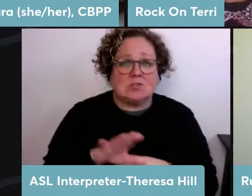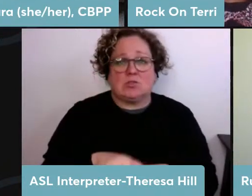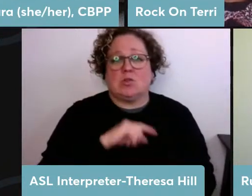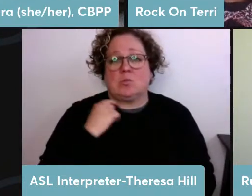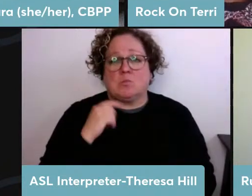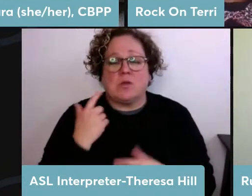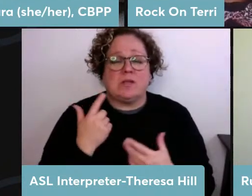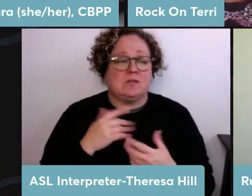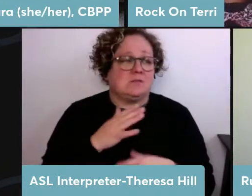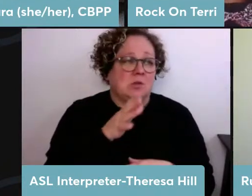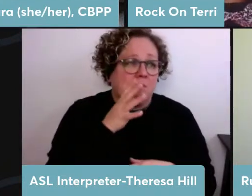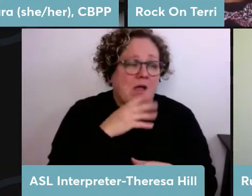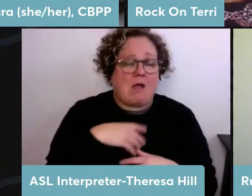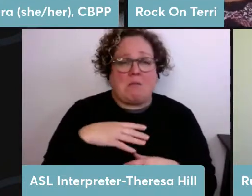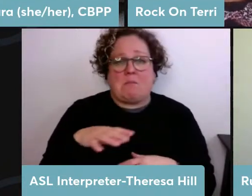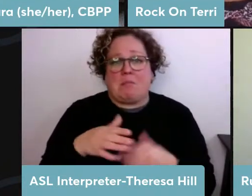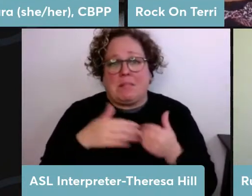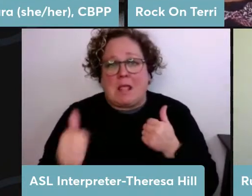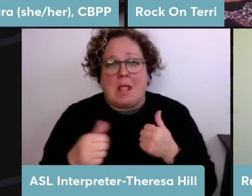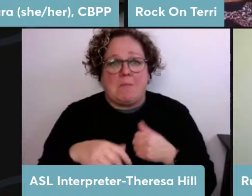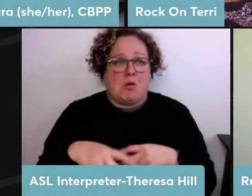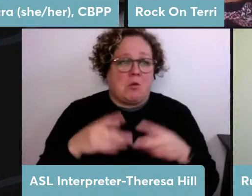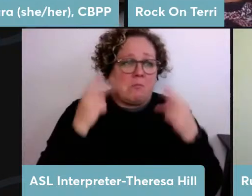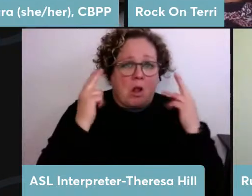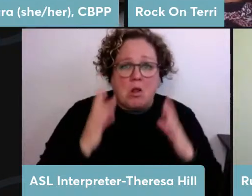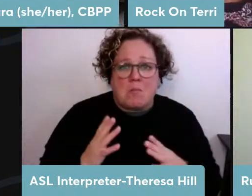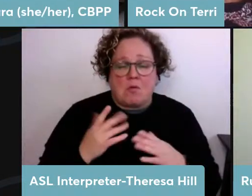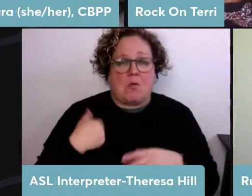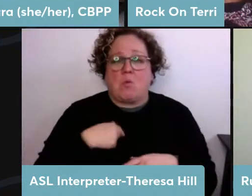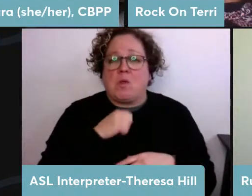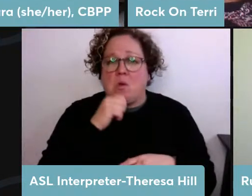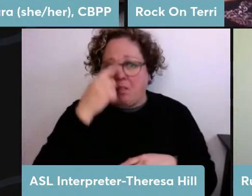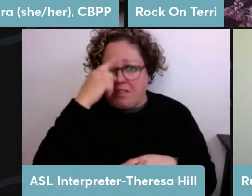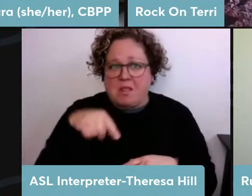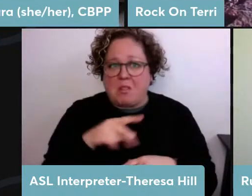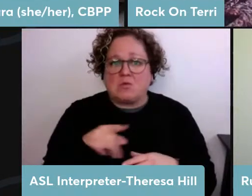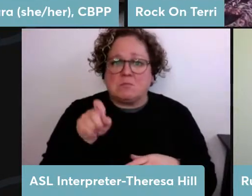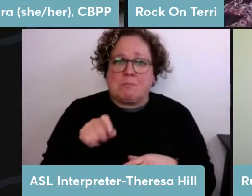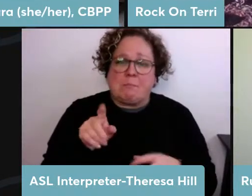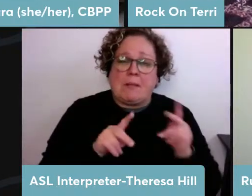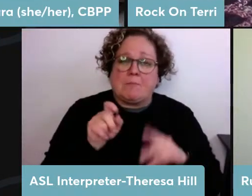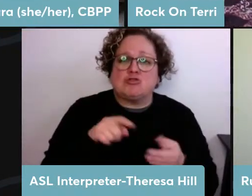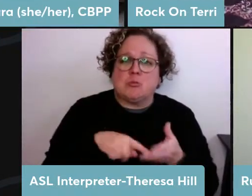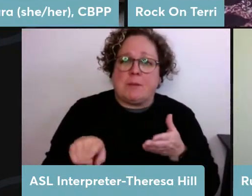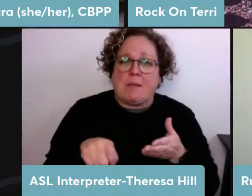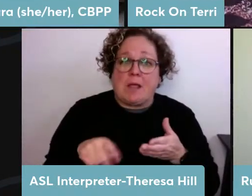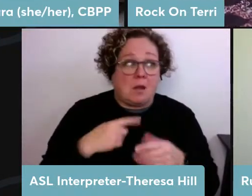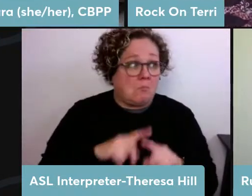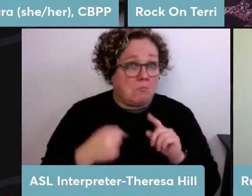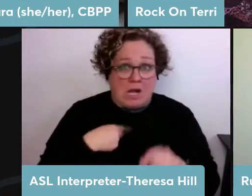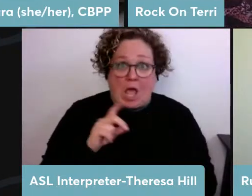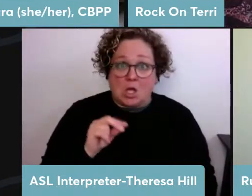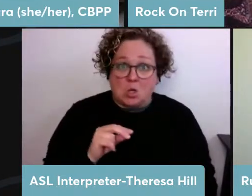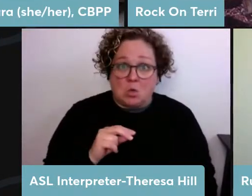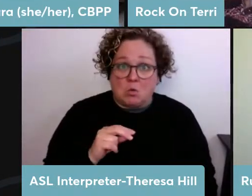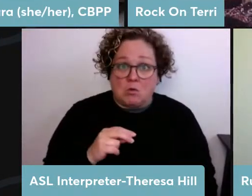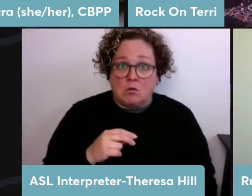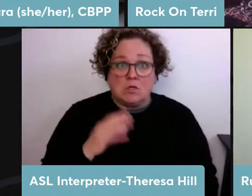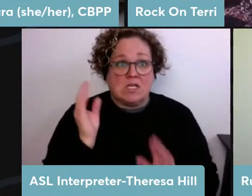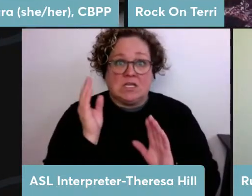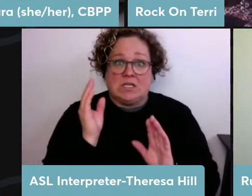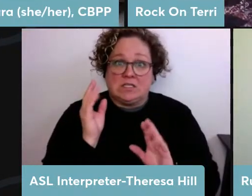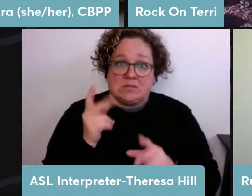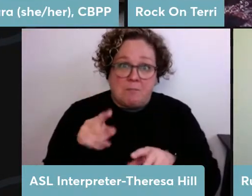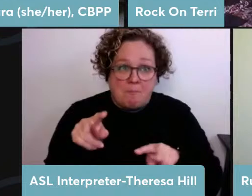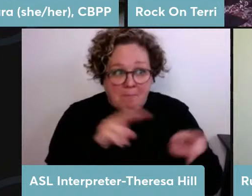their neighbor, their barber. And we don't think of those people should be compensated, but I do. I think it's monitoring and reporting. But going